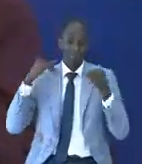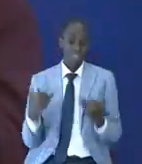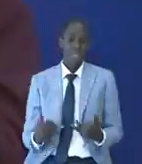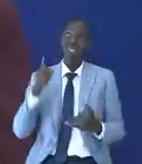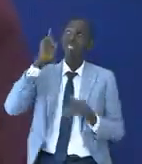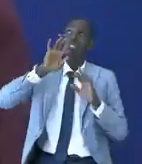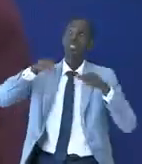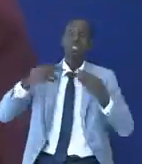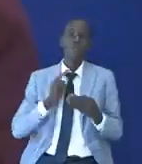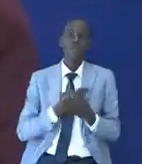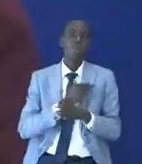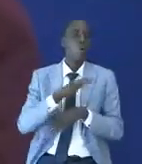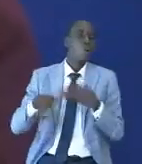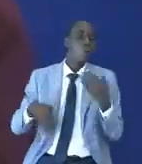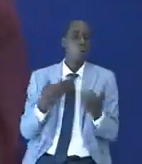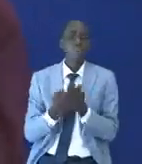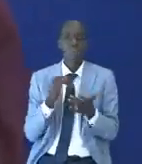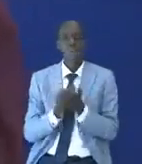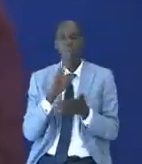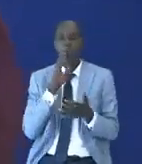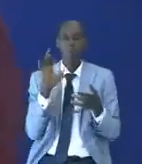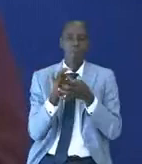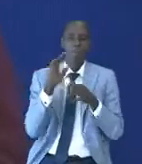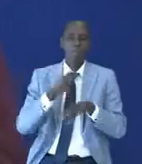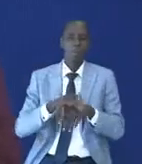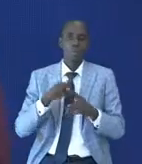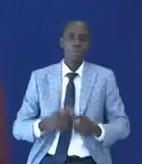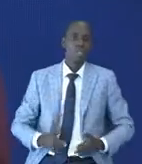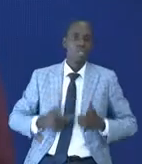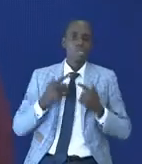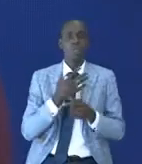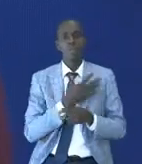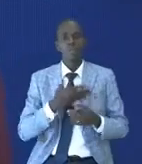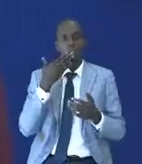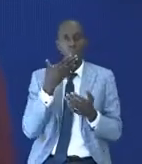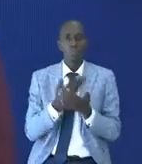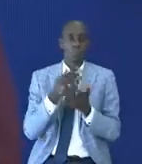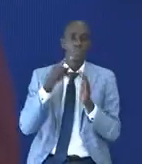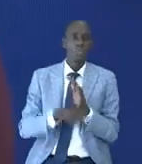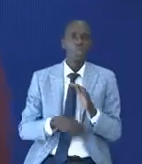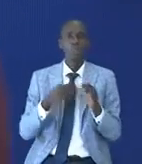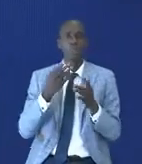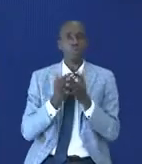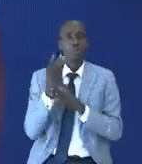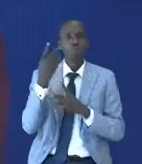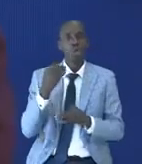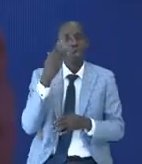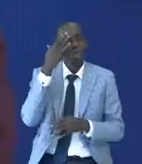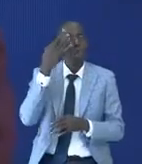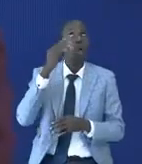that pertain to life and godliness through the knowledge of Him that has